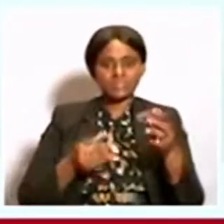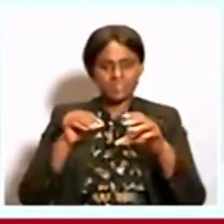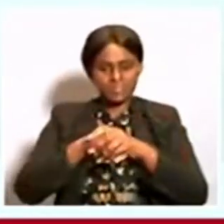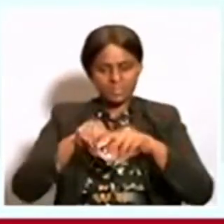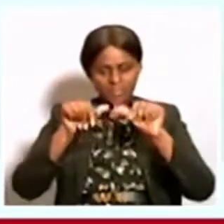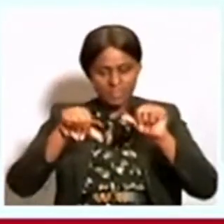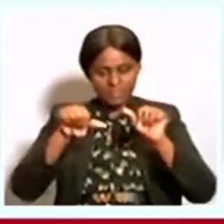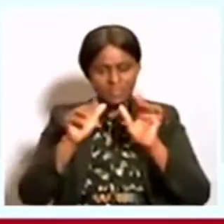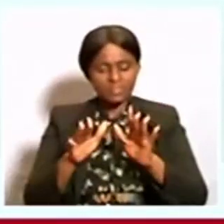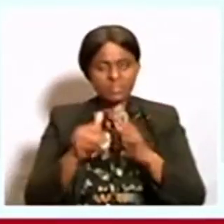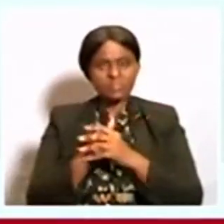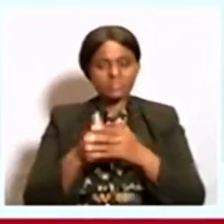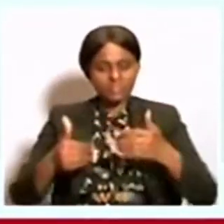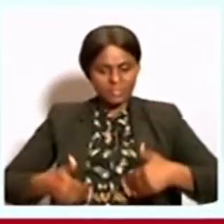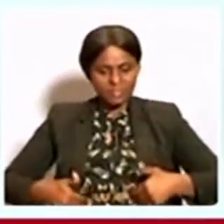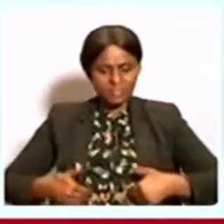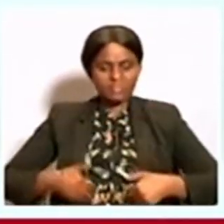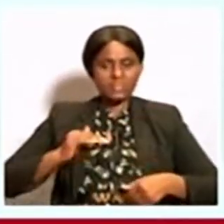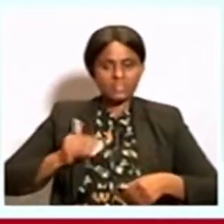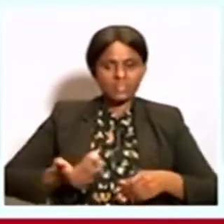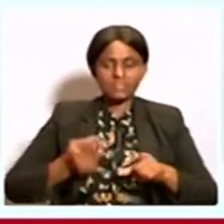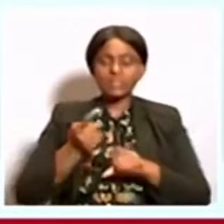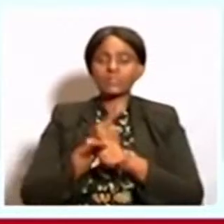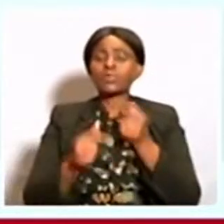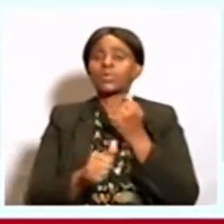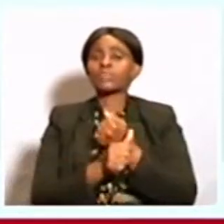auditor, a young lady from Kafue.